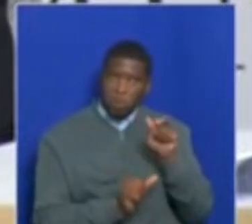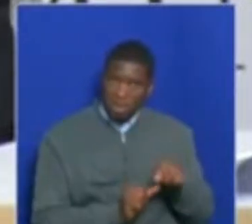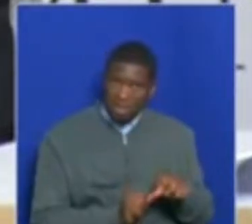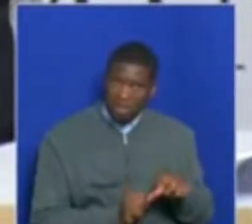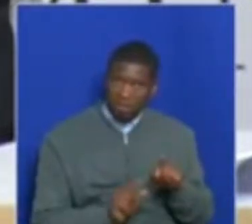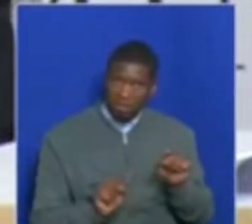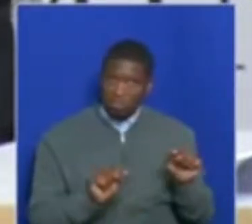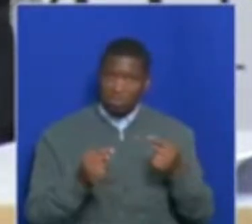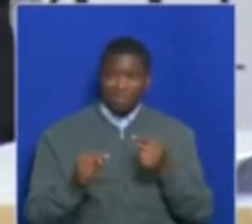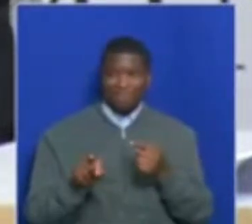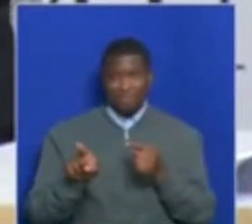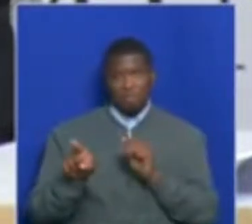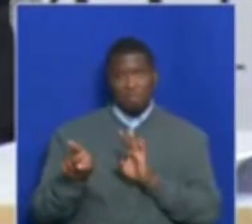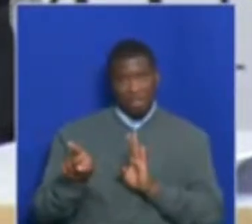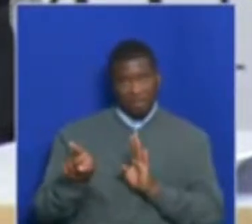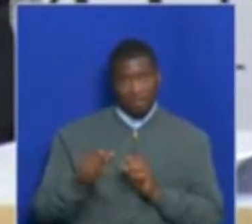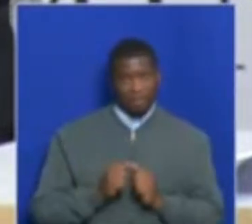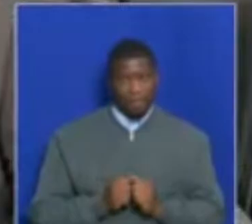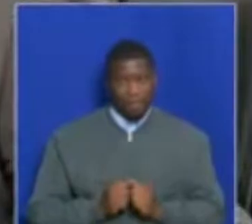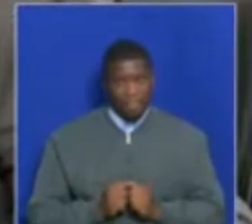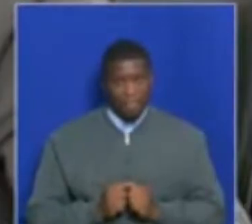correct.